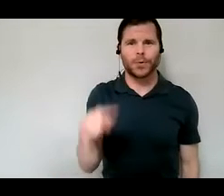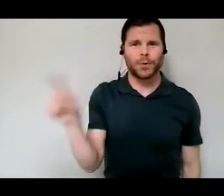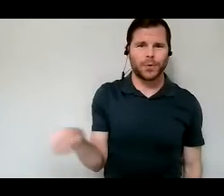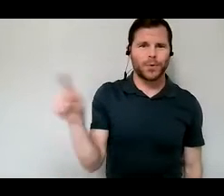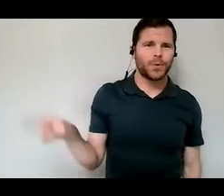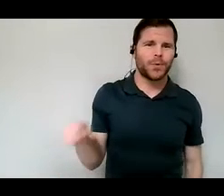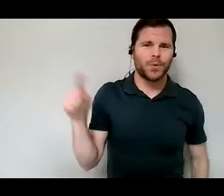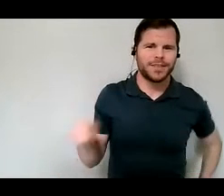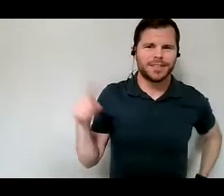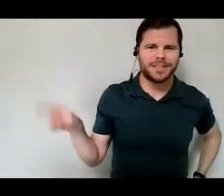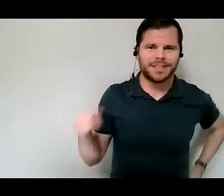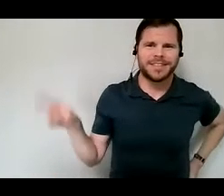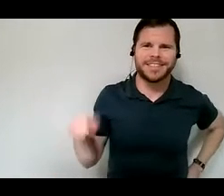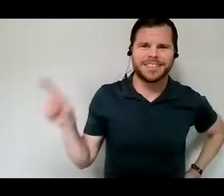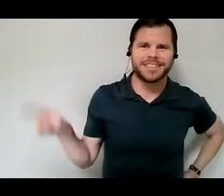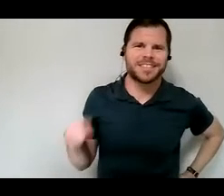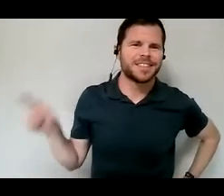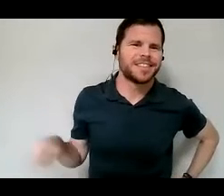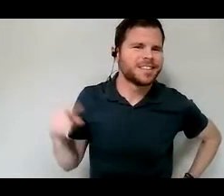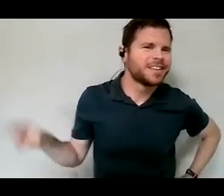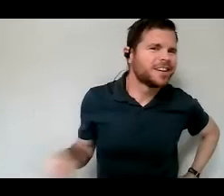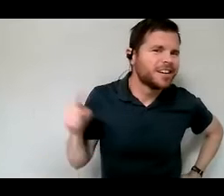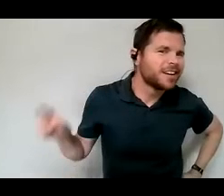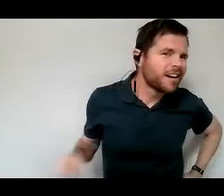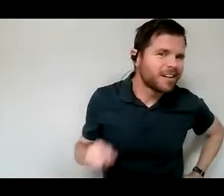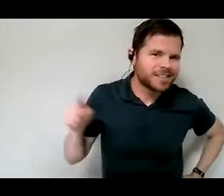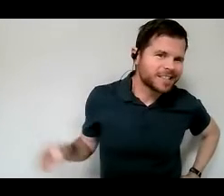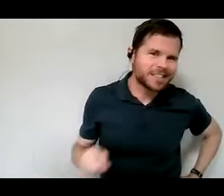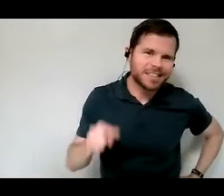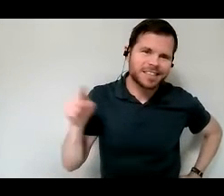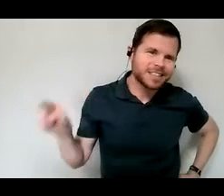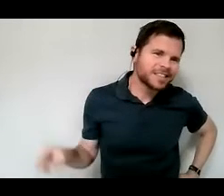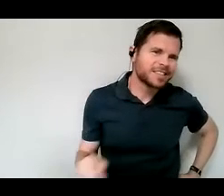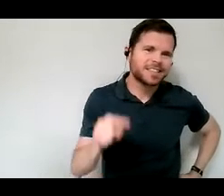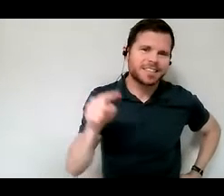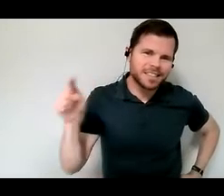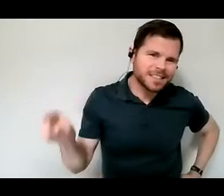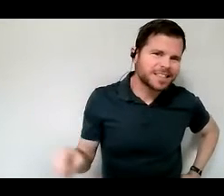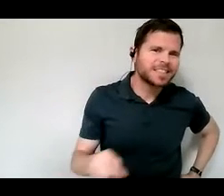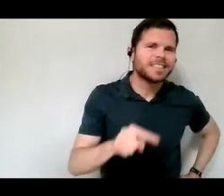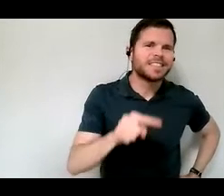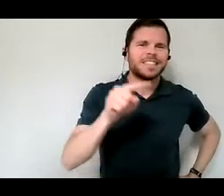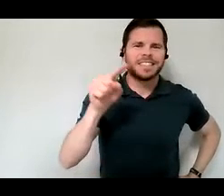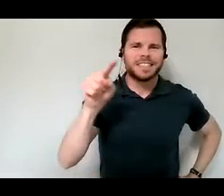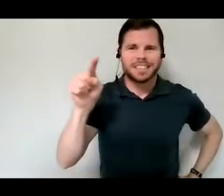are gonna win. Like an all in for school counseling. Oh my goodness.